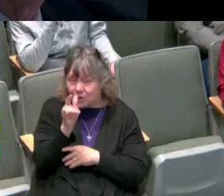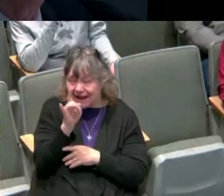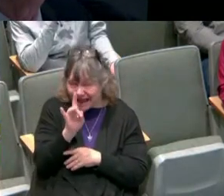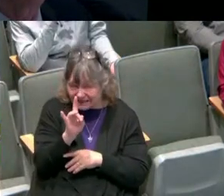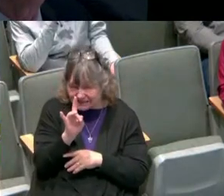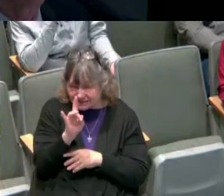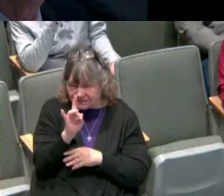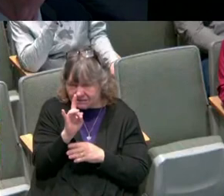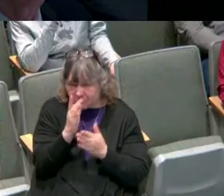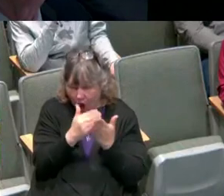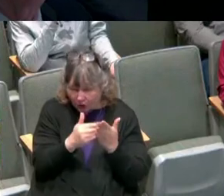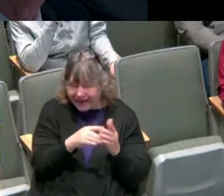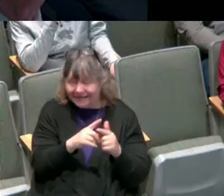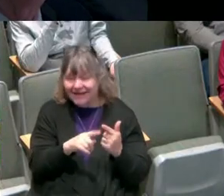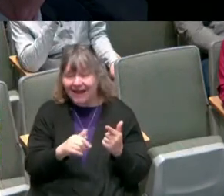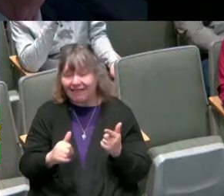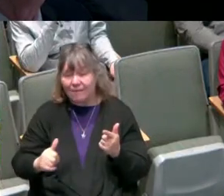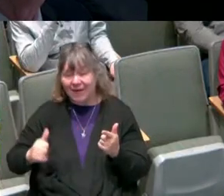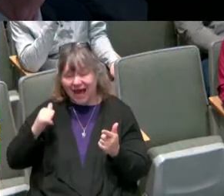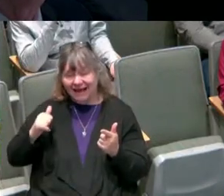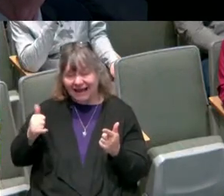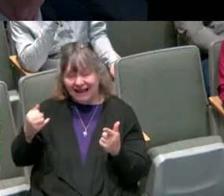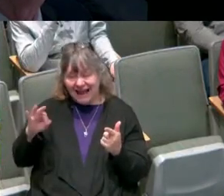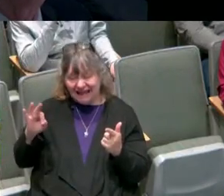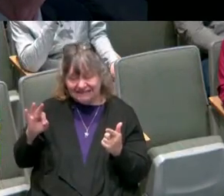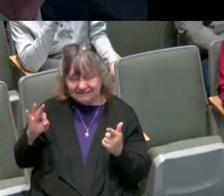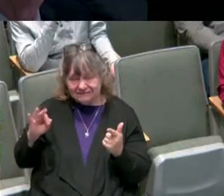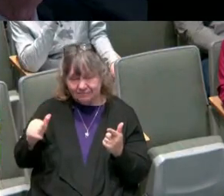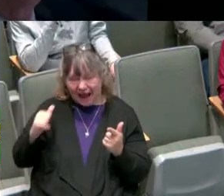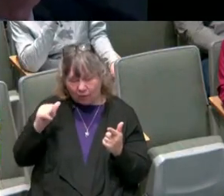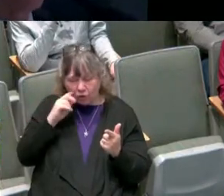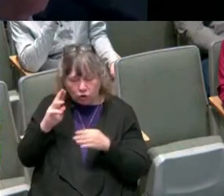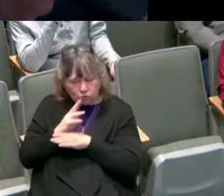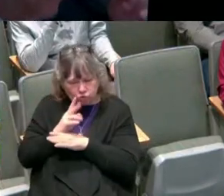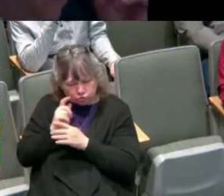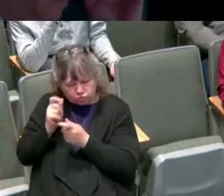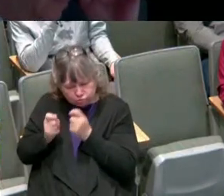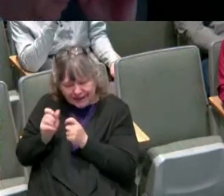construction Outback tailored to meet our needs